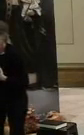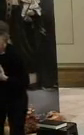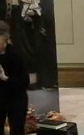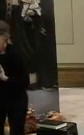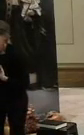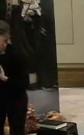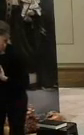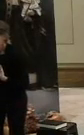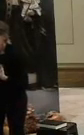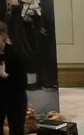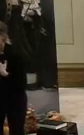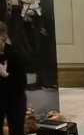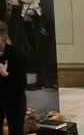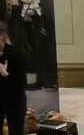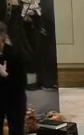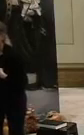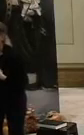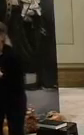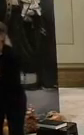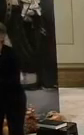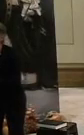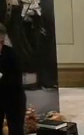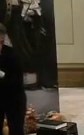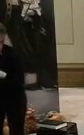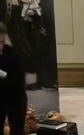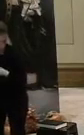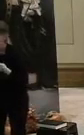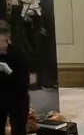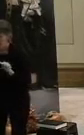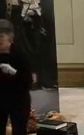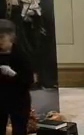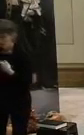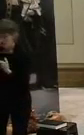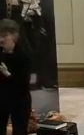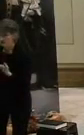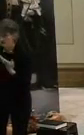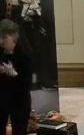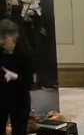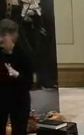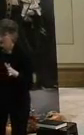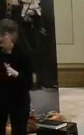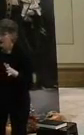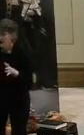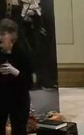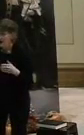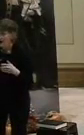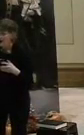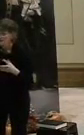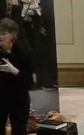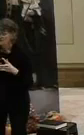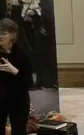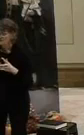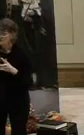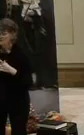renewed. And that's the promise that Jesus gave us. So if there's something that you have been taking with you for